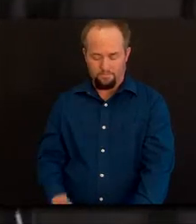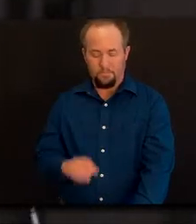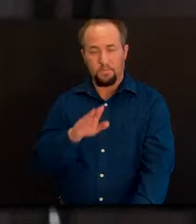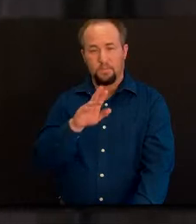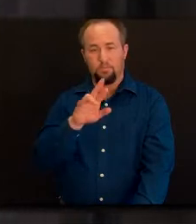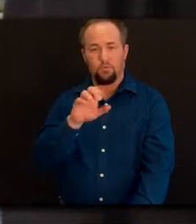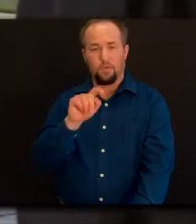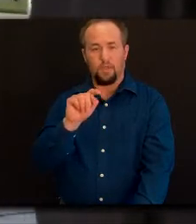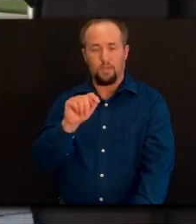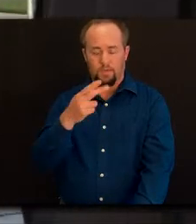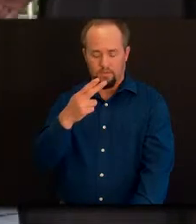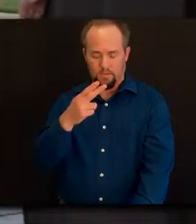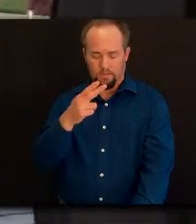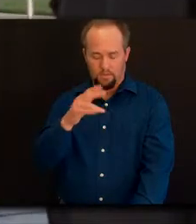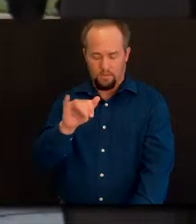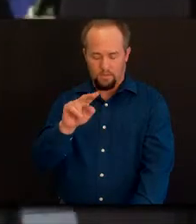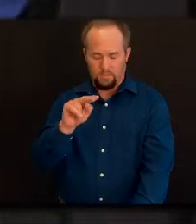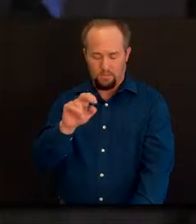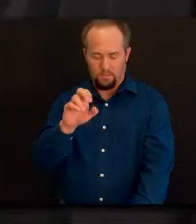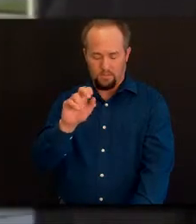Brett Heenick.